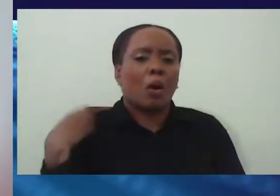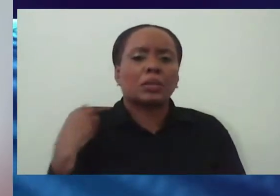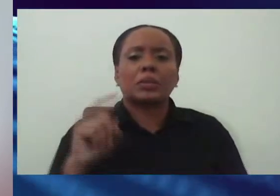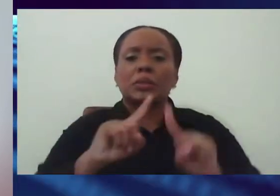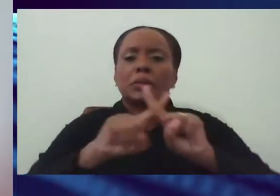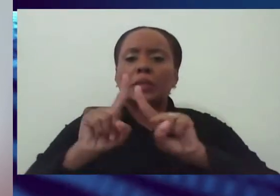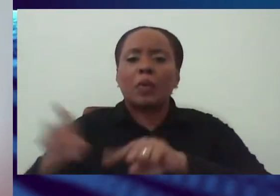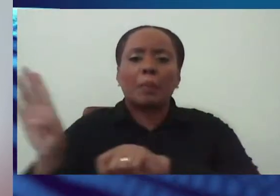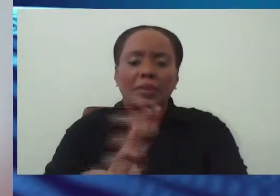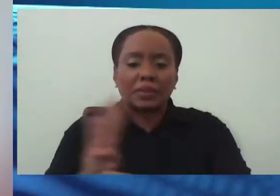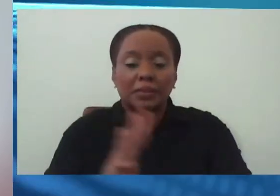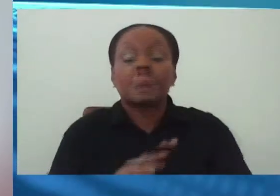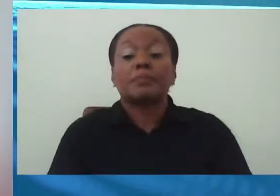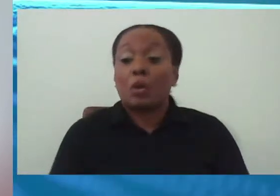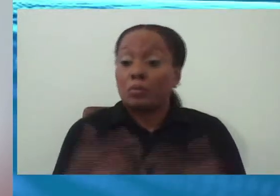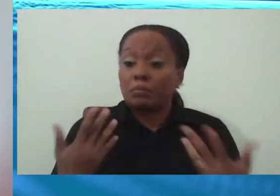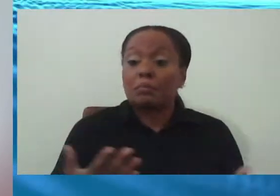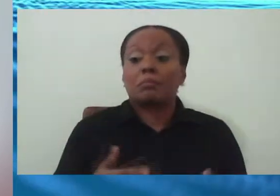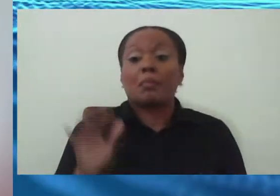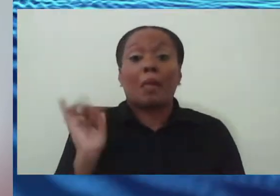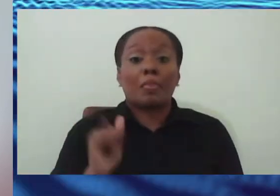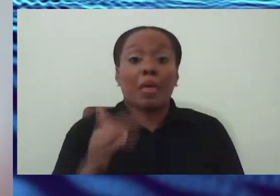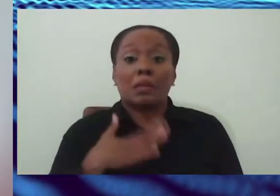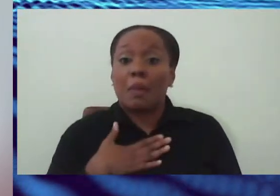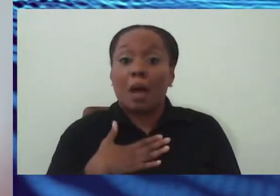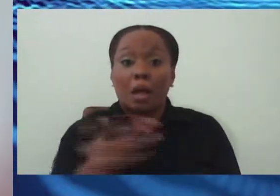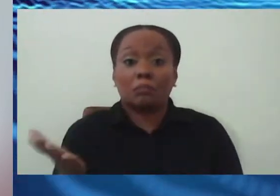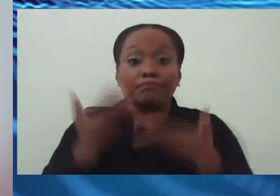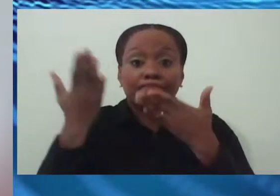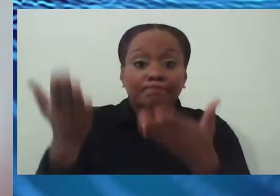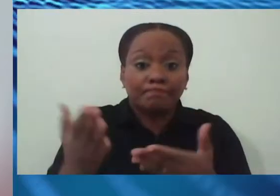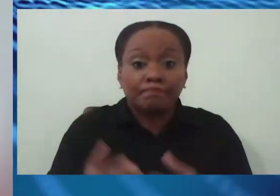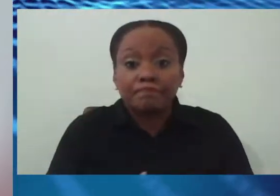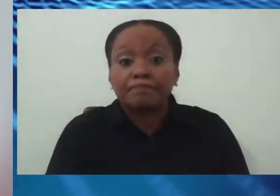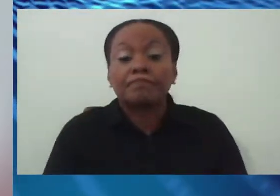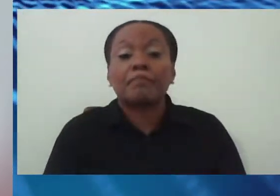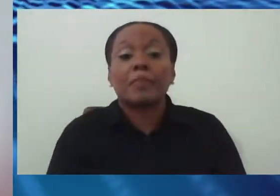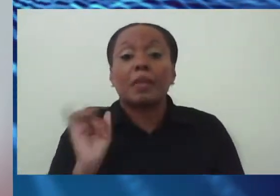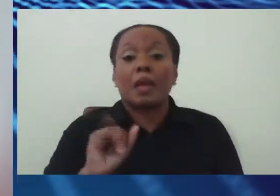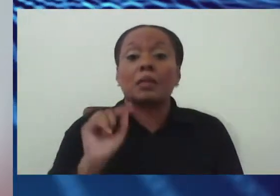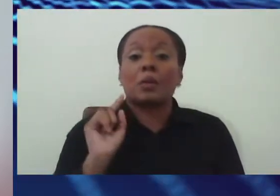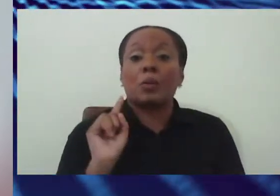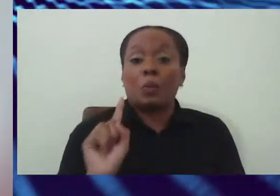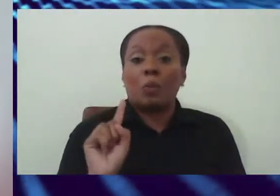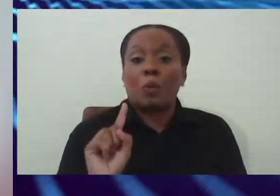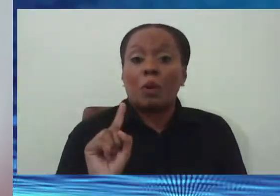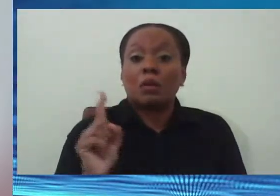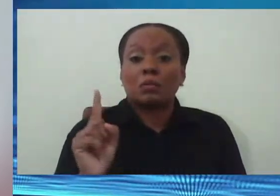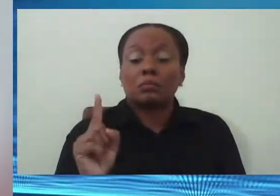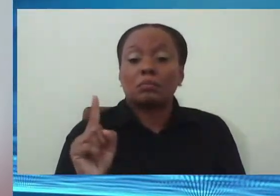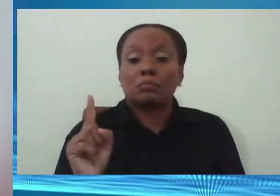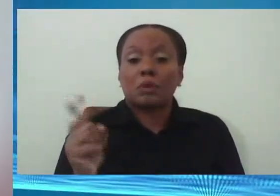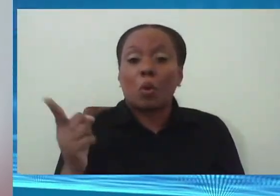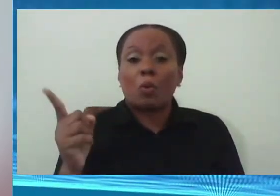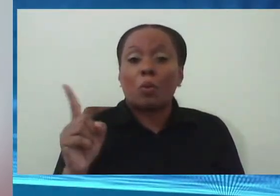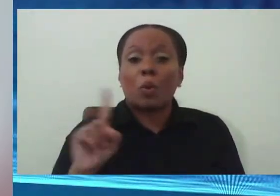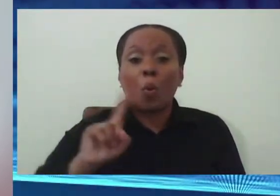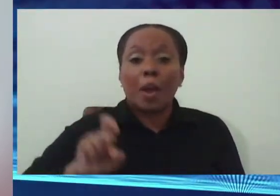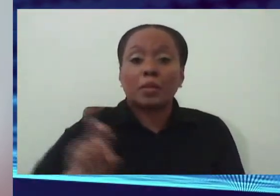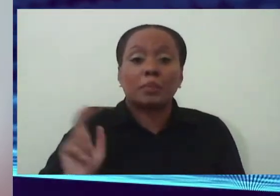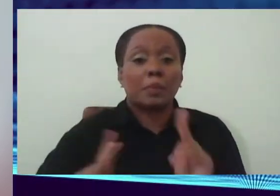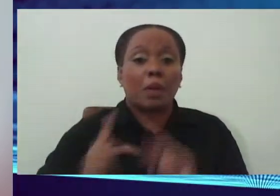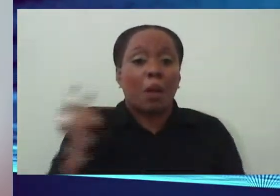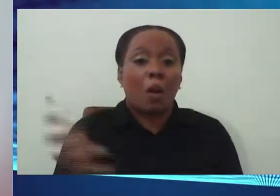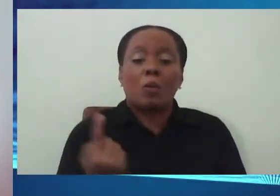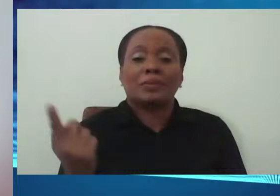of the blocks, given the frequency with which, one, we get queries, or two, we hear of situations that are not in line with what